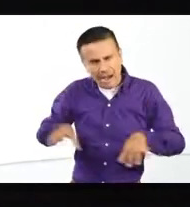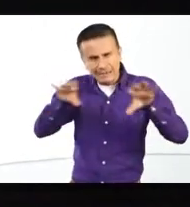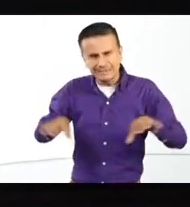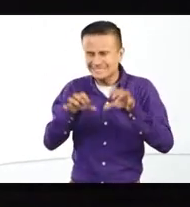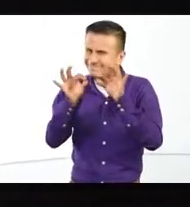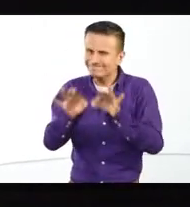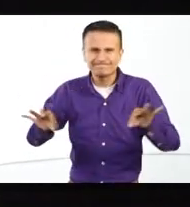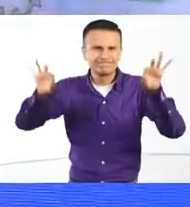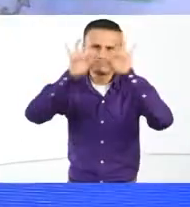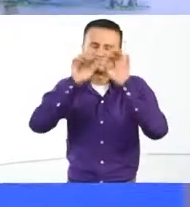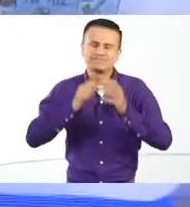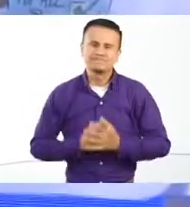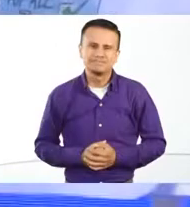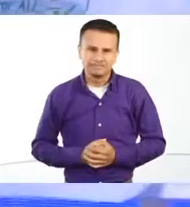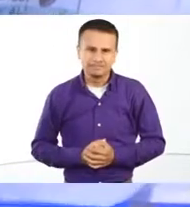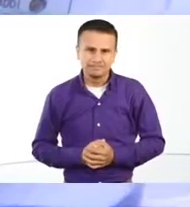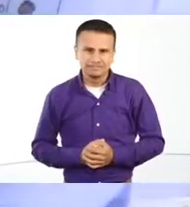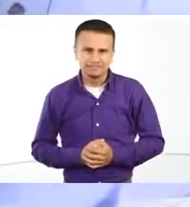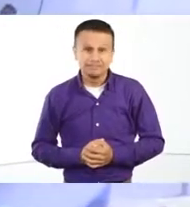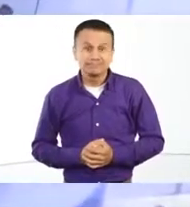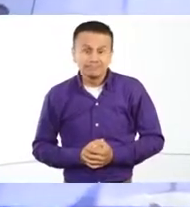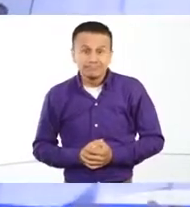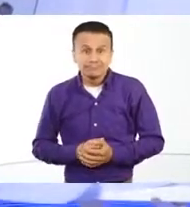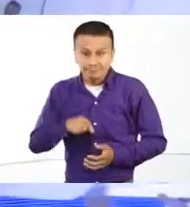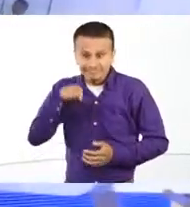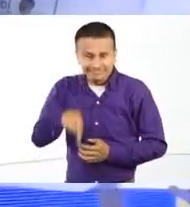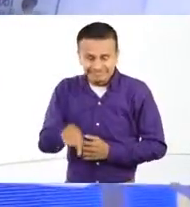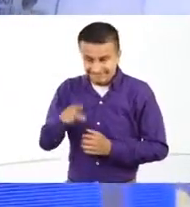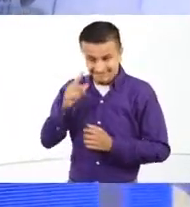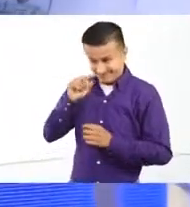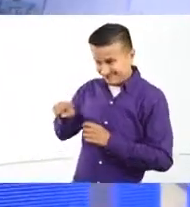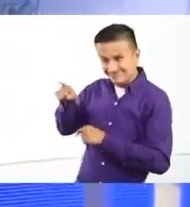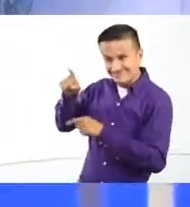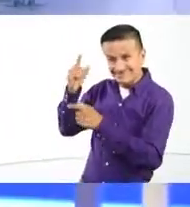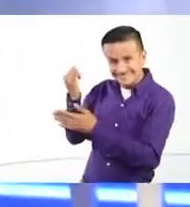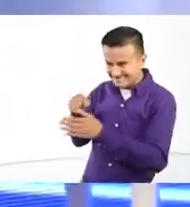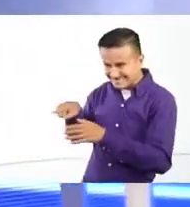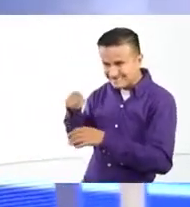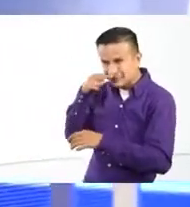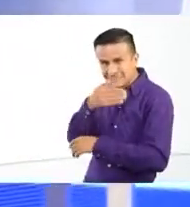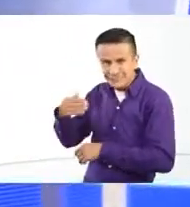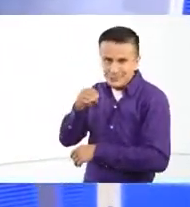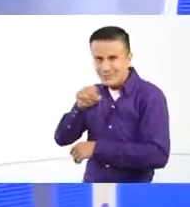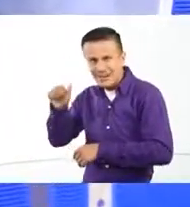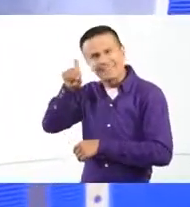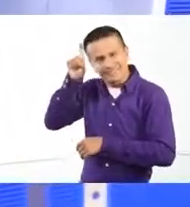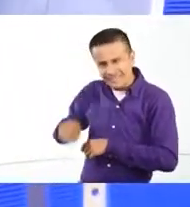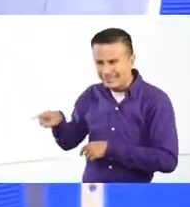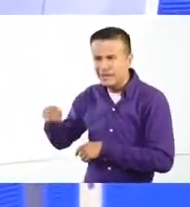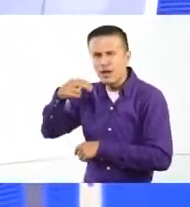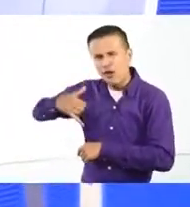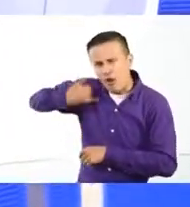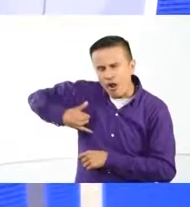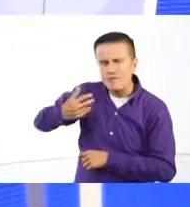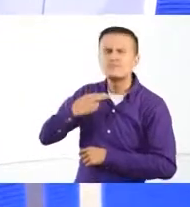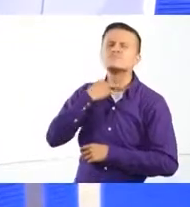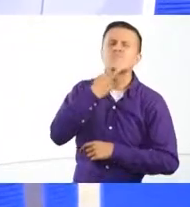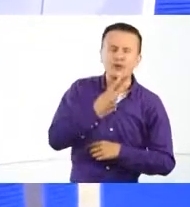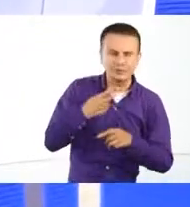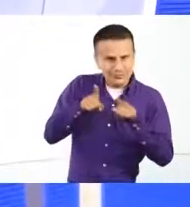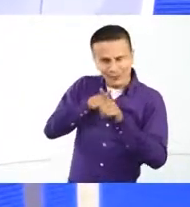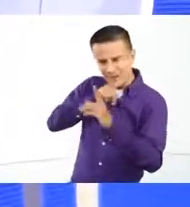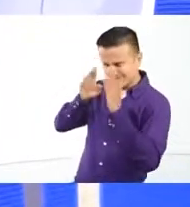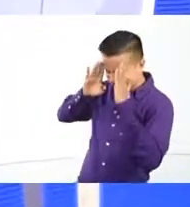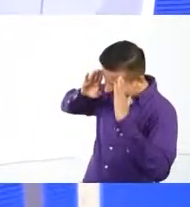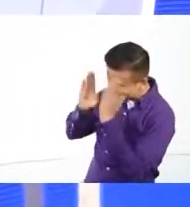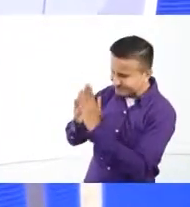do their job. Central to all of this is children. And so it's about hearing the voices of youth, thinking about how we might implement